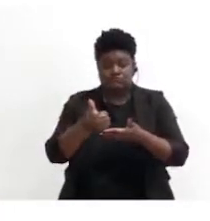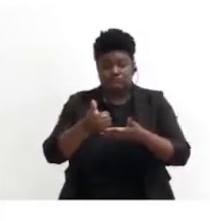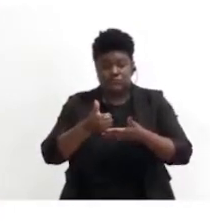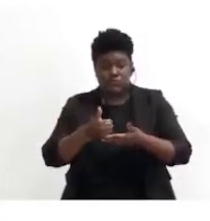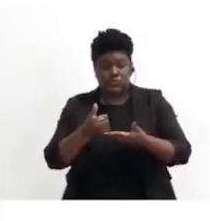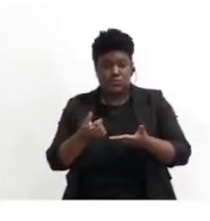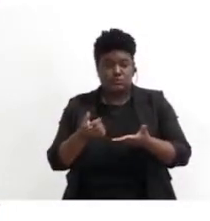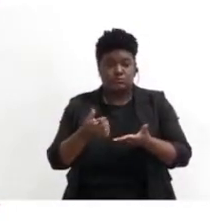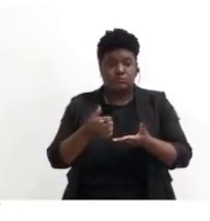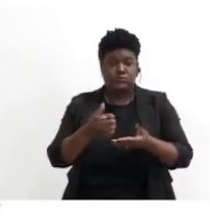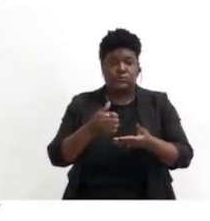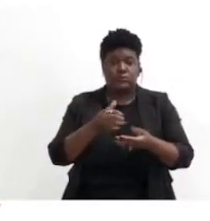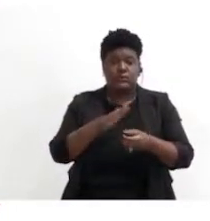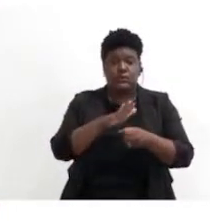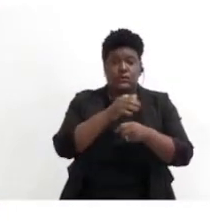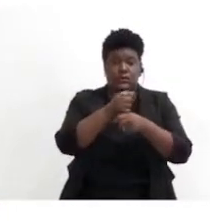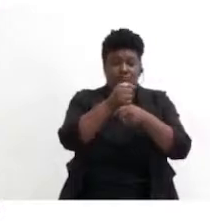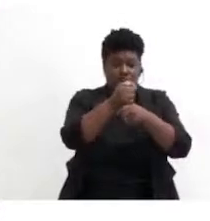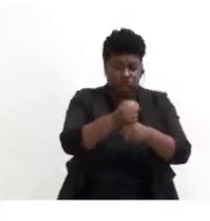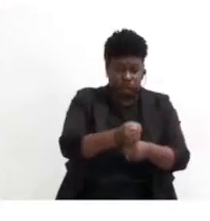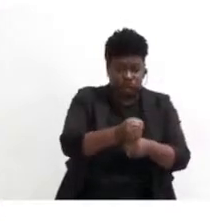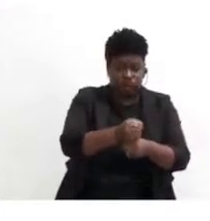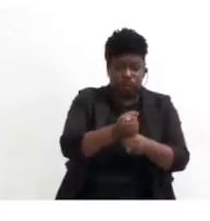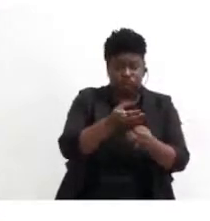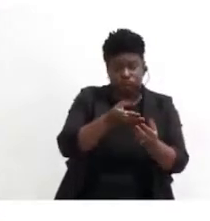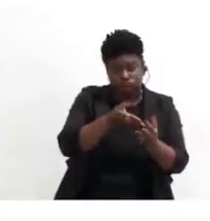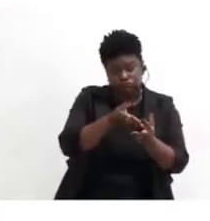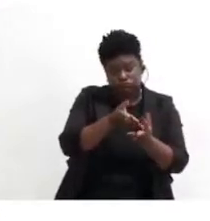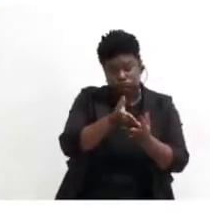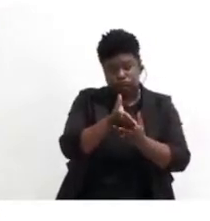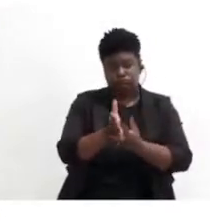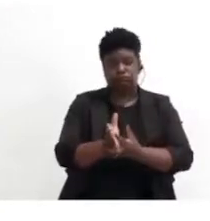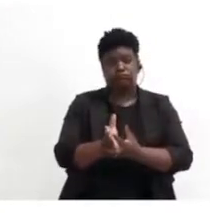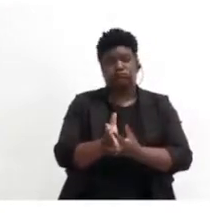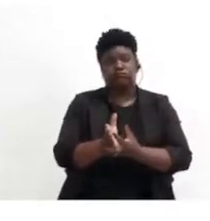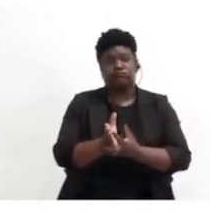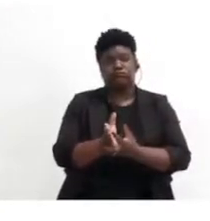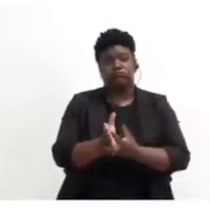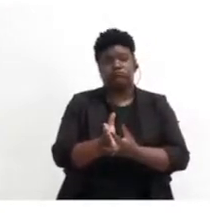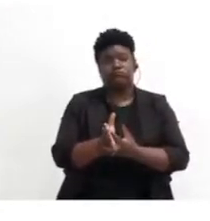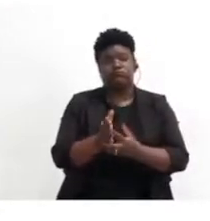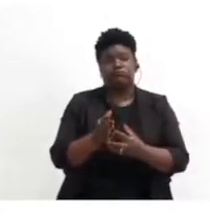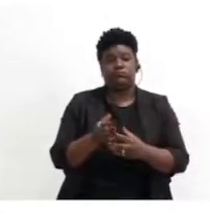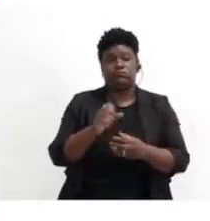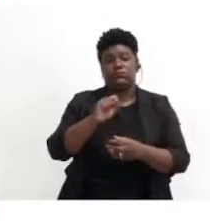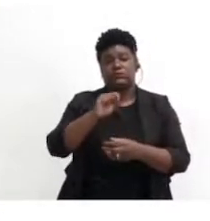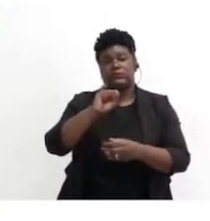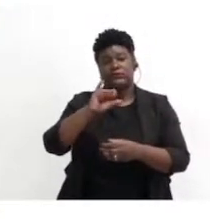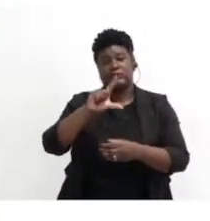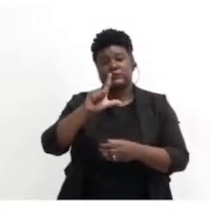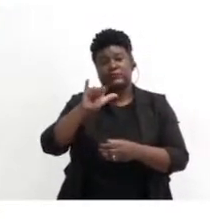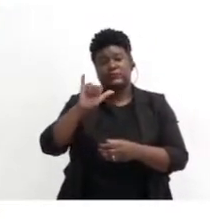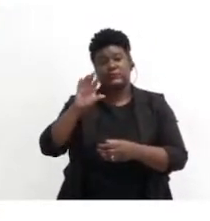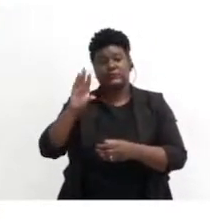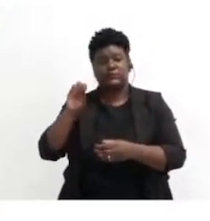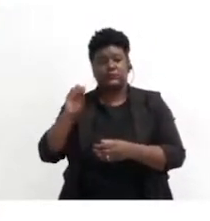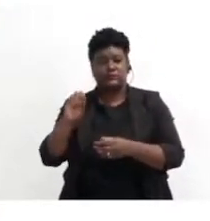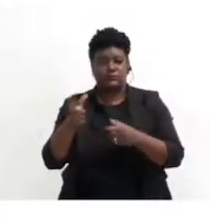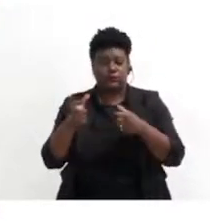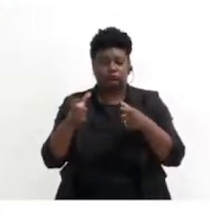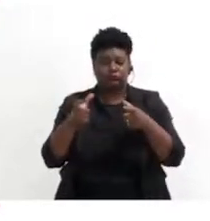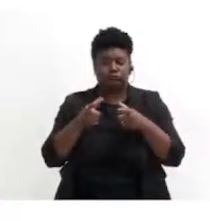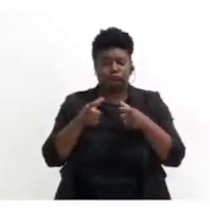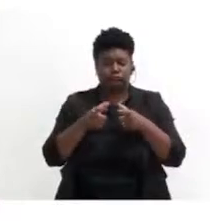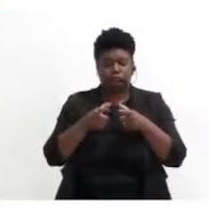So the micro bumps often are just miniature versions of a standard copper bump, and you can see one there, especially on the